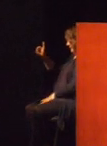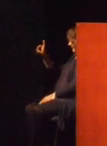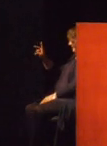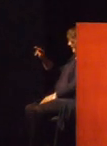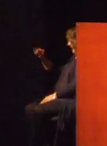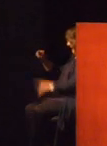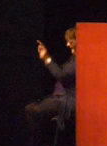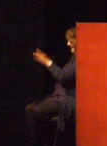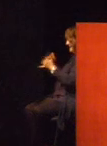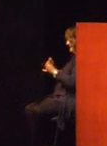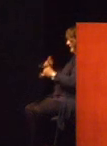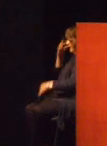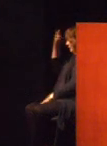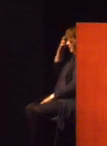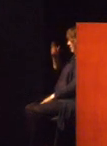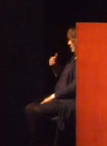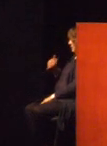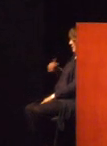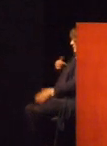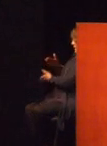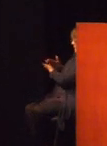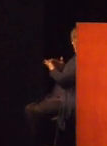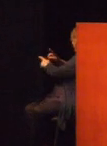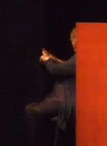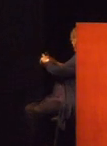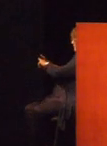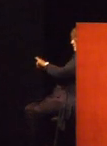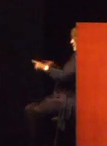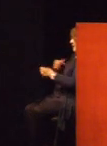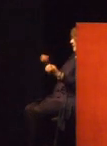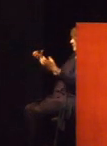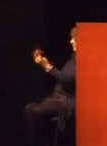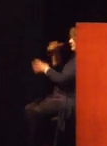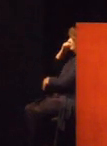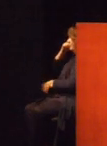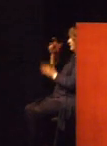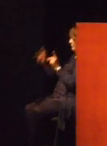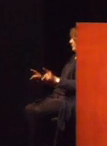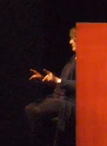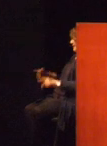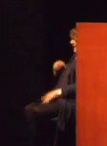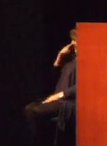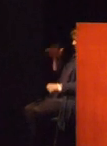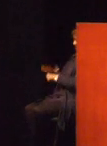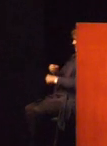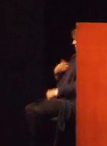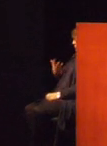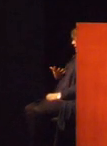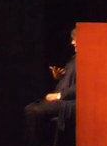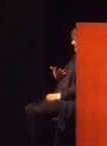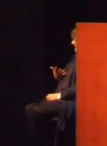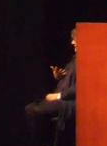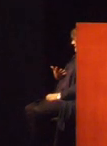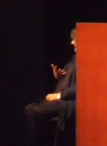tests today and realizing, actually, I'm part a lot of different things. I'm actually a multiracial person, and here I thought I was white my whole life, because white is a